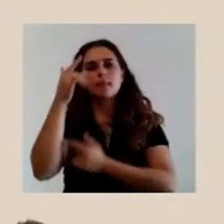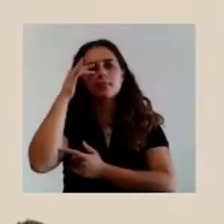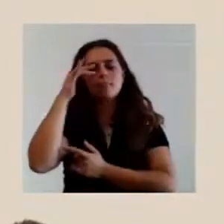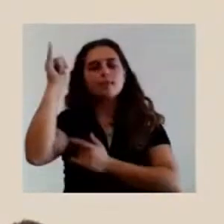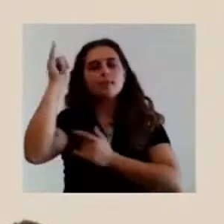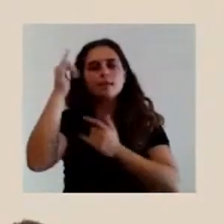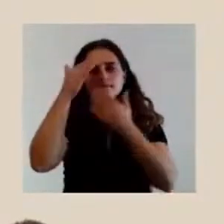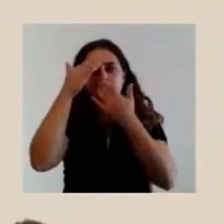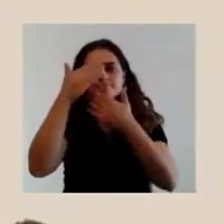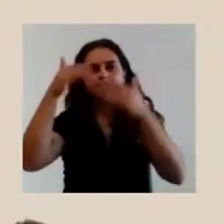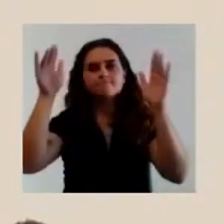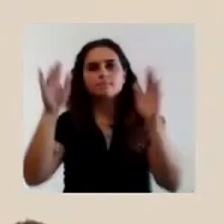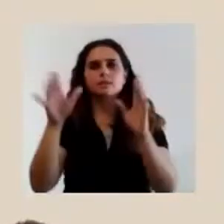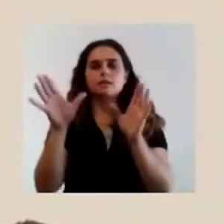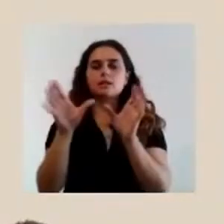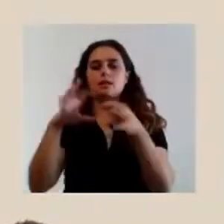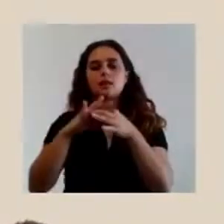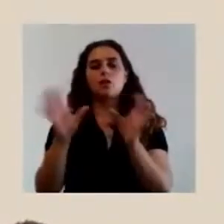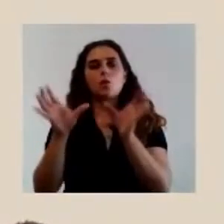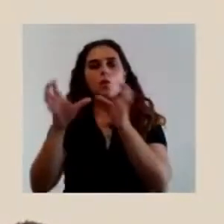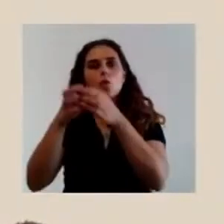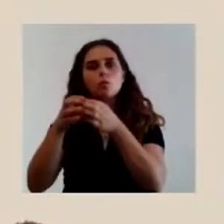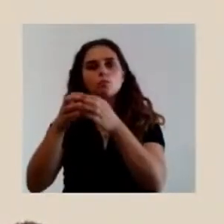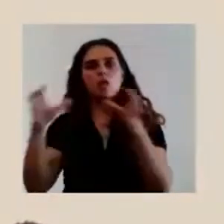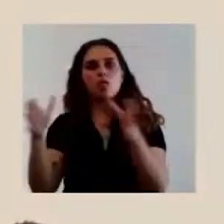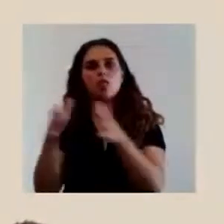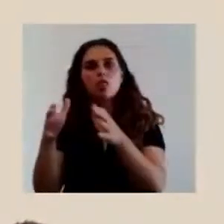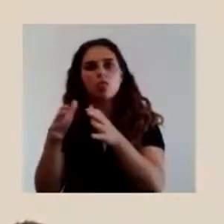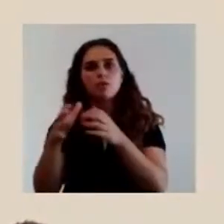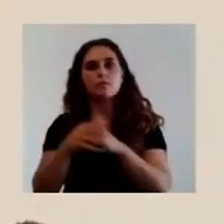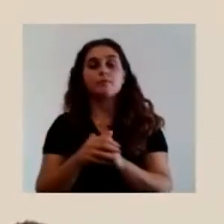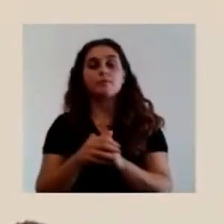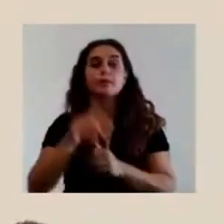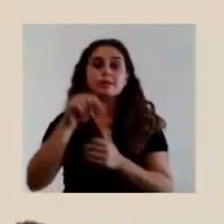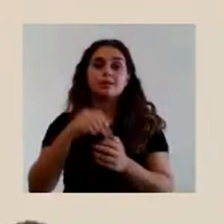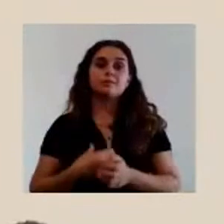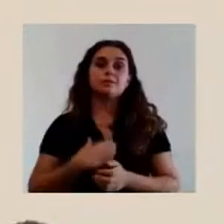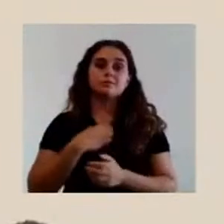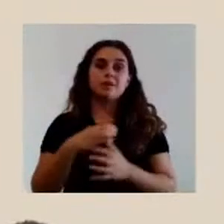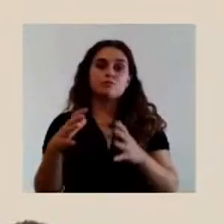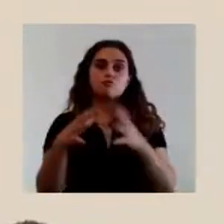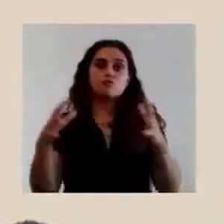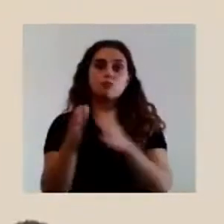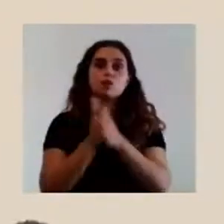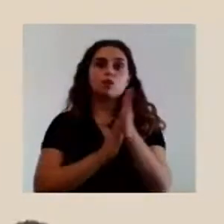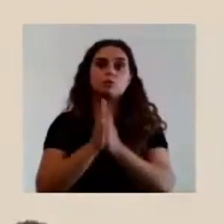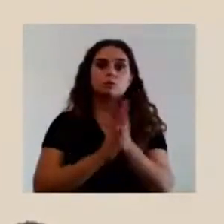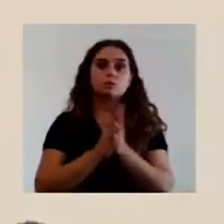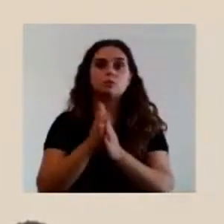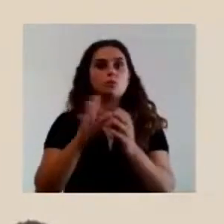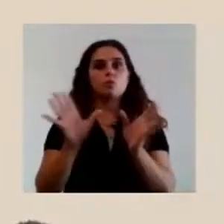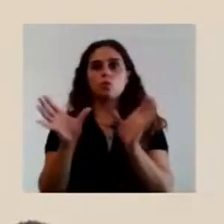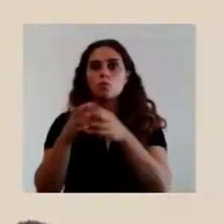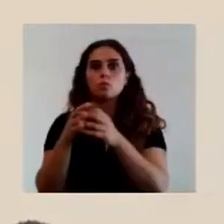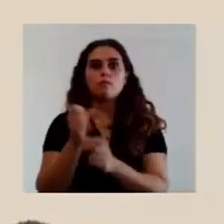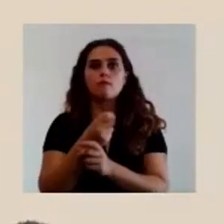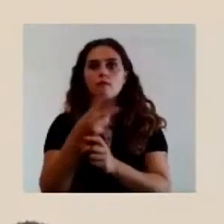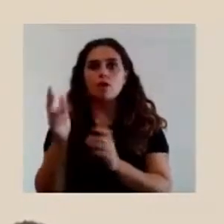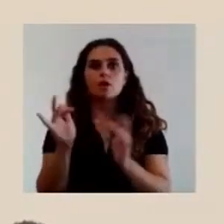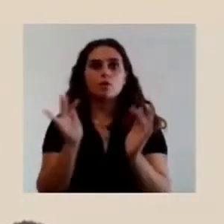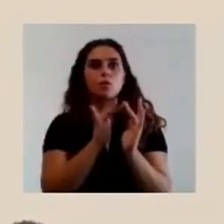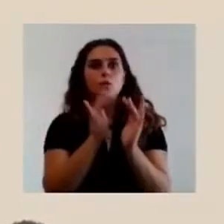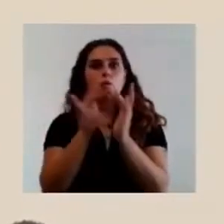of minority and marginalized groups. It also means increasing opportunities for intergroup or outgroup